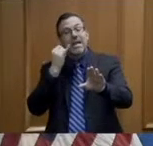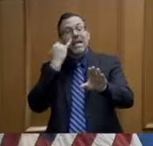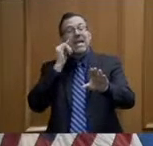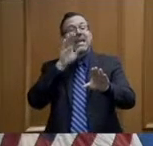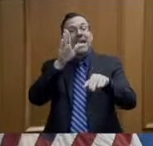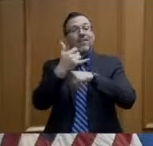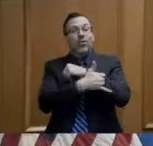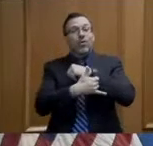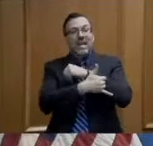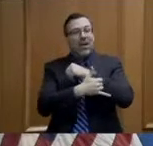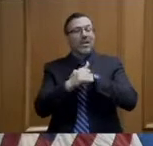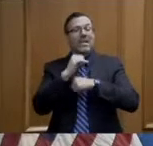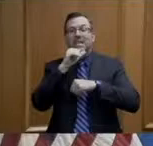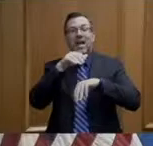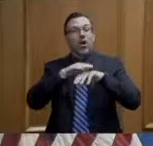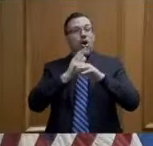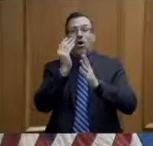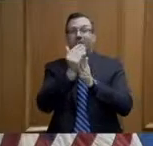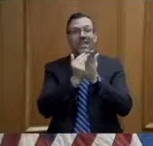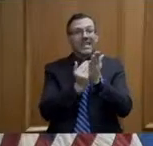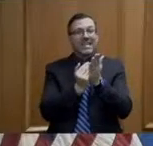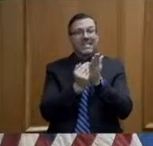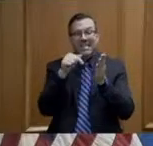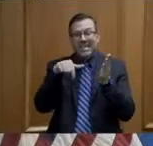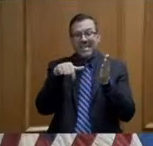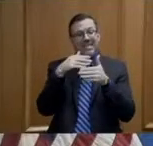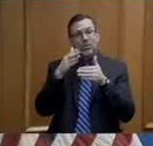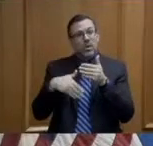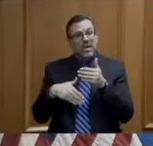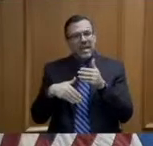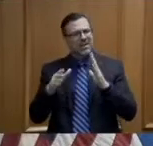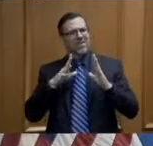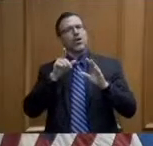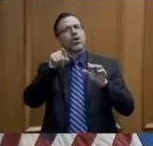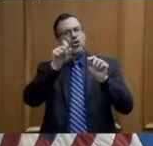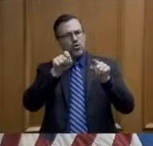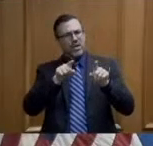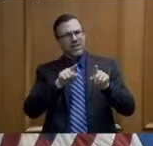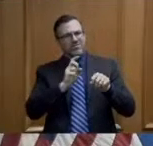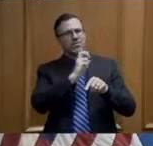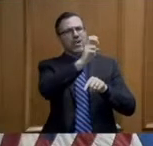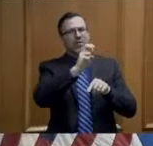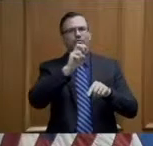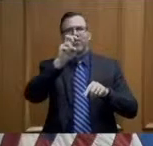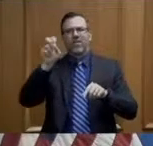you're welcome to go to a different area. You're not constrained by what the county you live in or the city